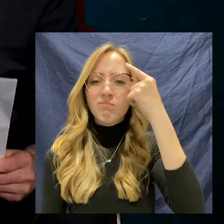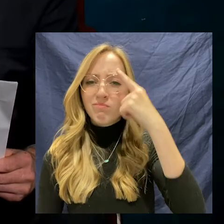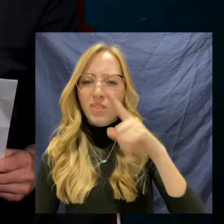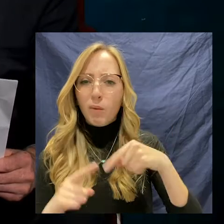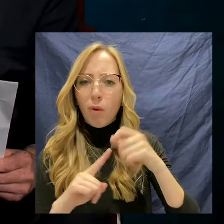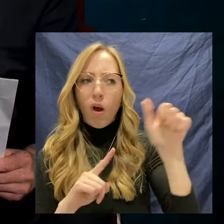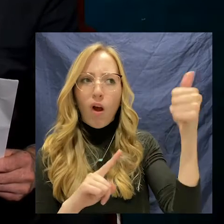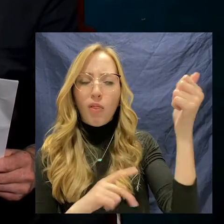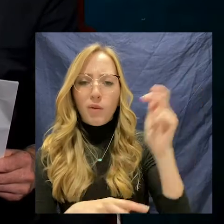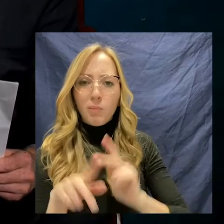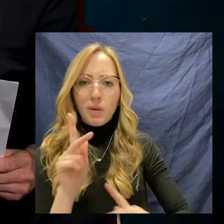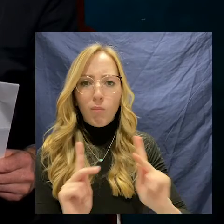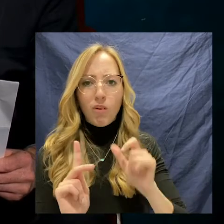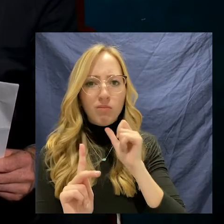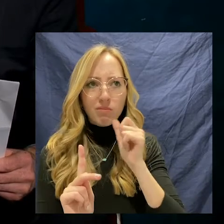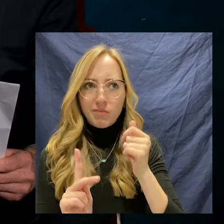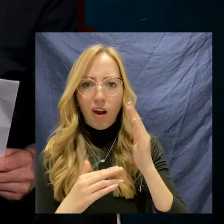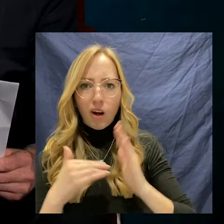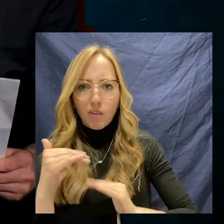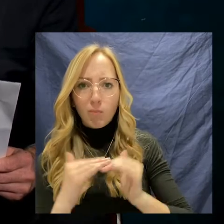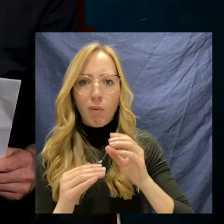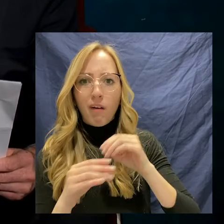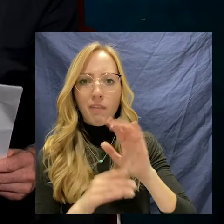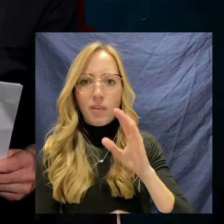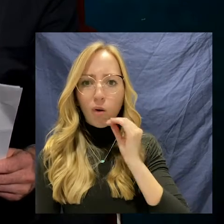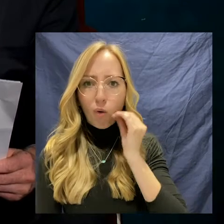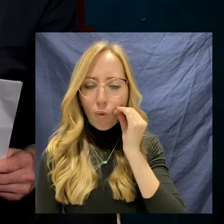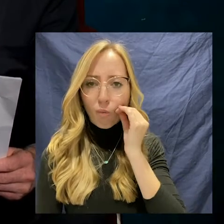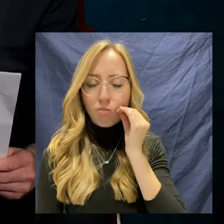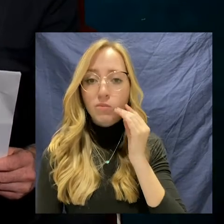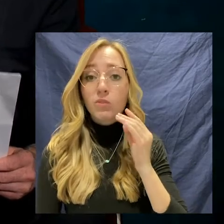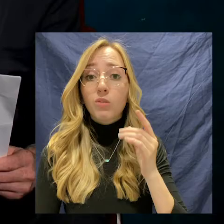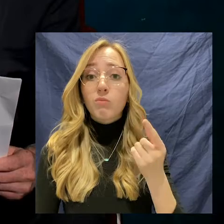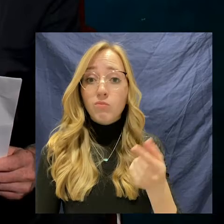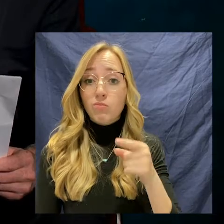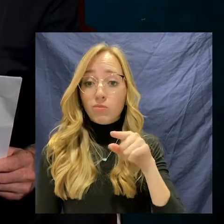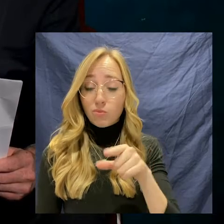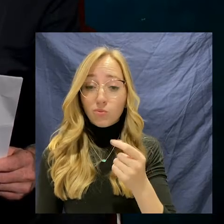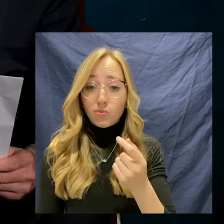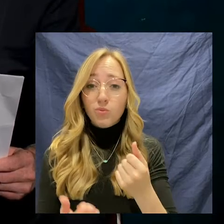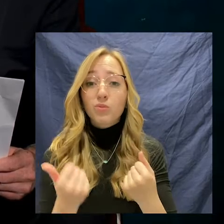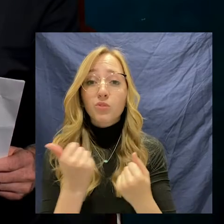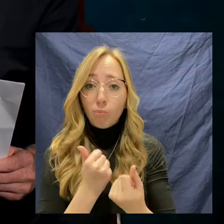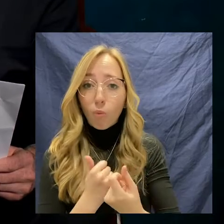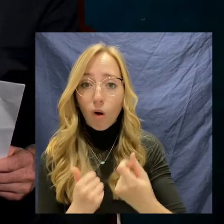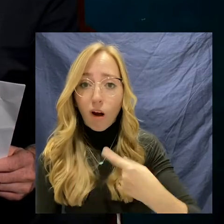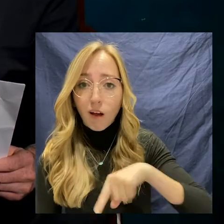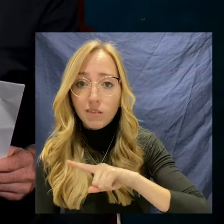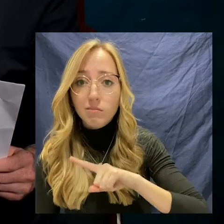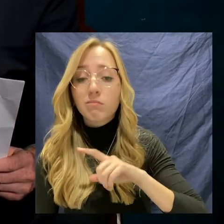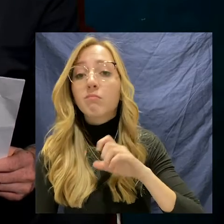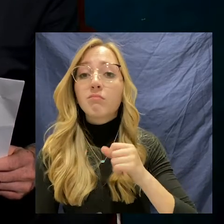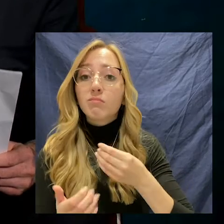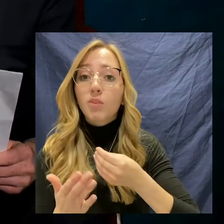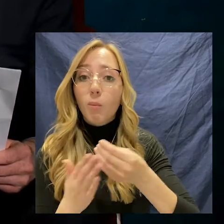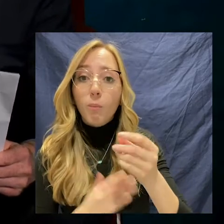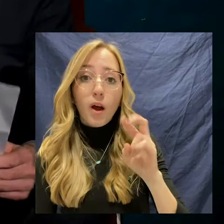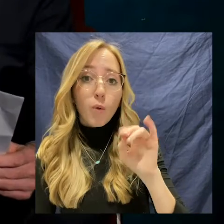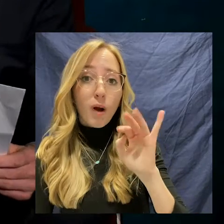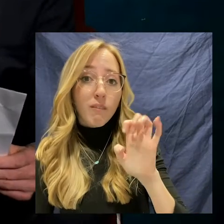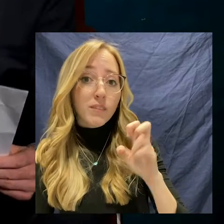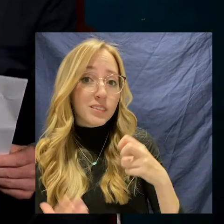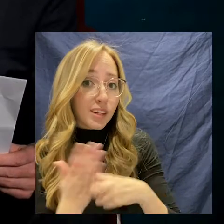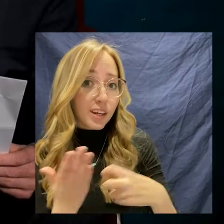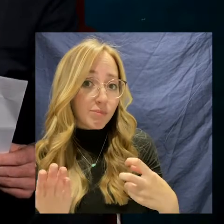right now and to support Vera House with the donation. A silent auction bid, a jewelry raffle ticket. The donation of